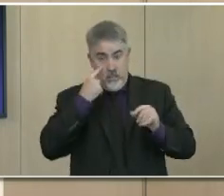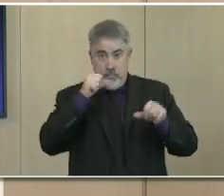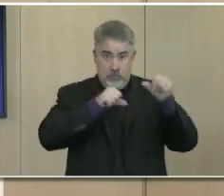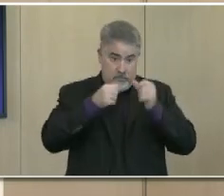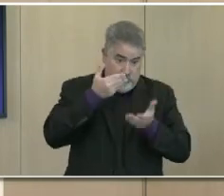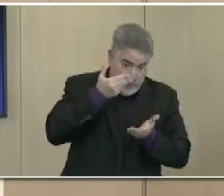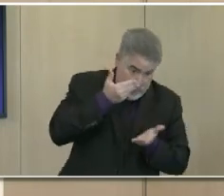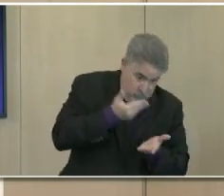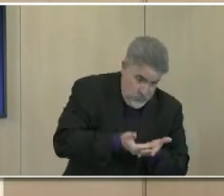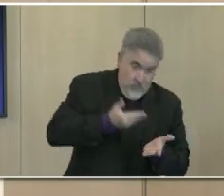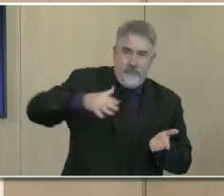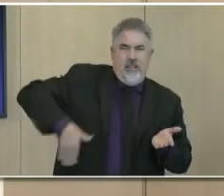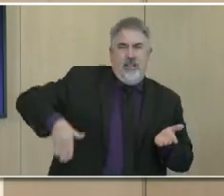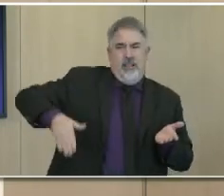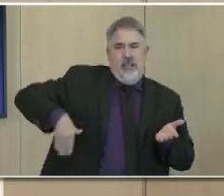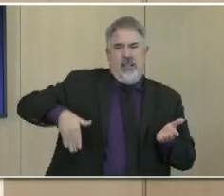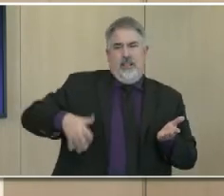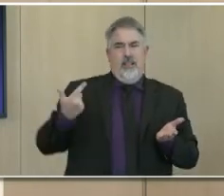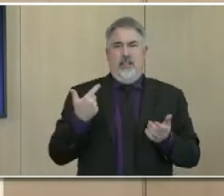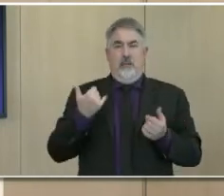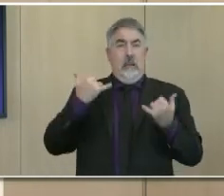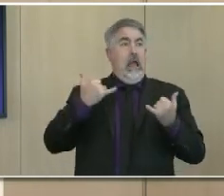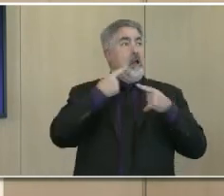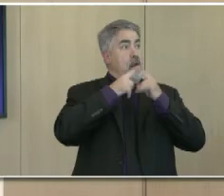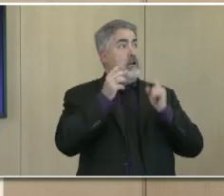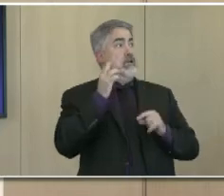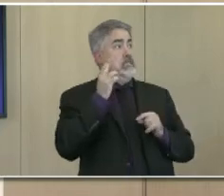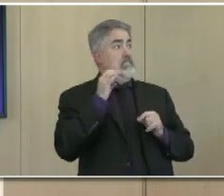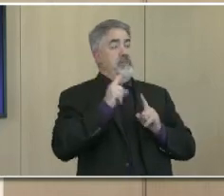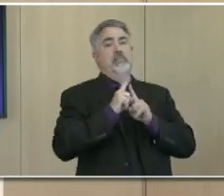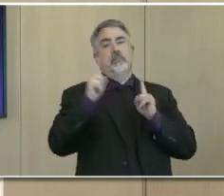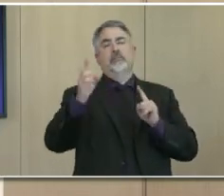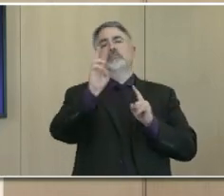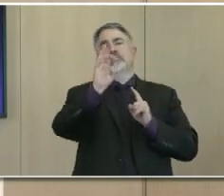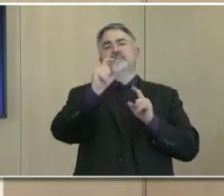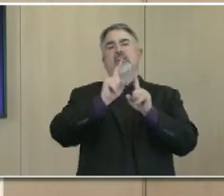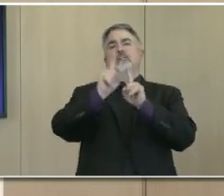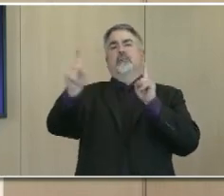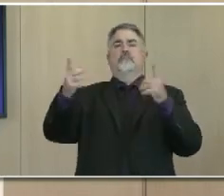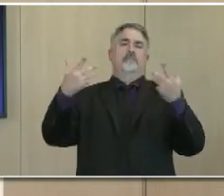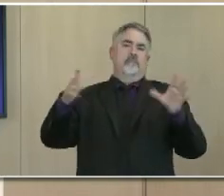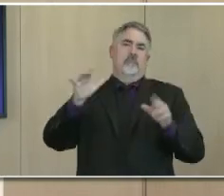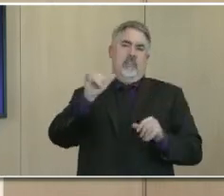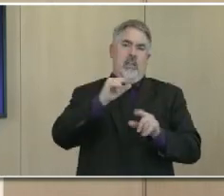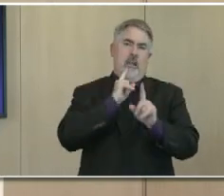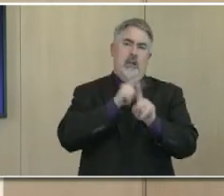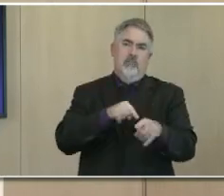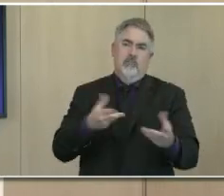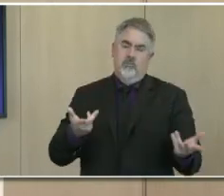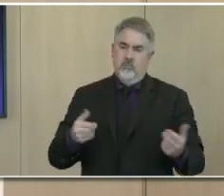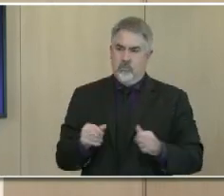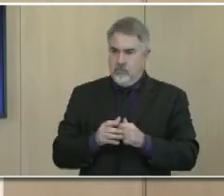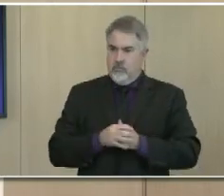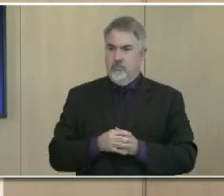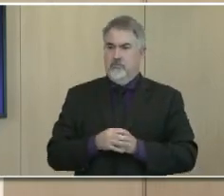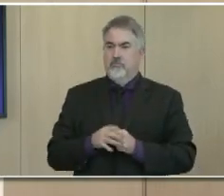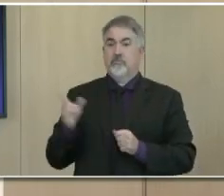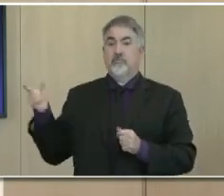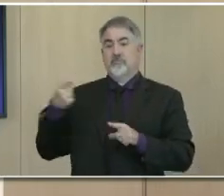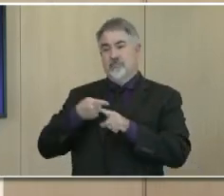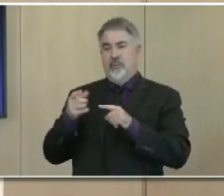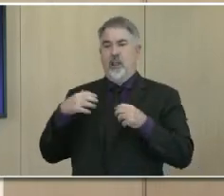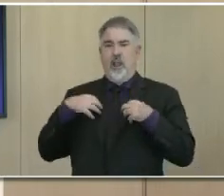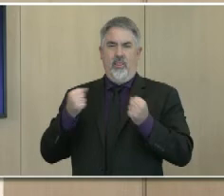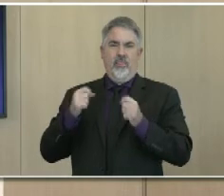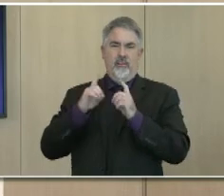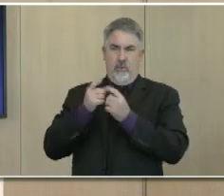separation, we are adhering to CDC and the California Department of Public Health guidelines. Again, in